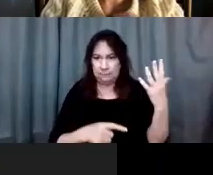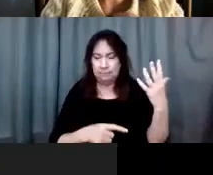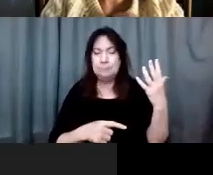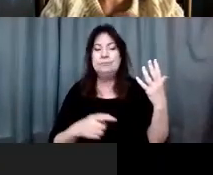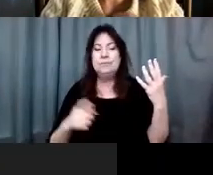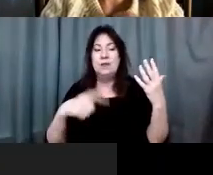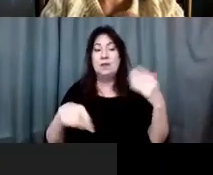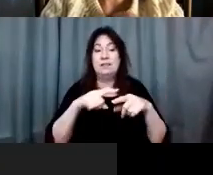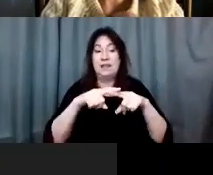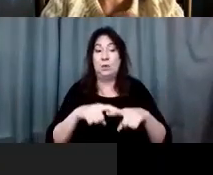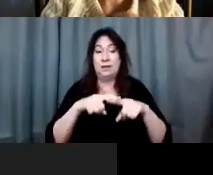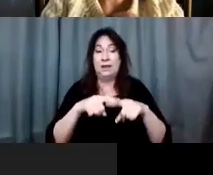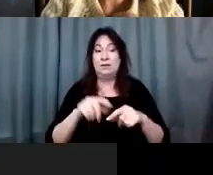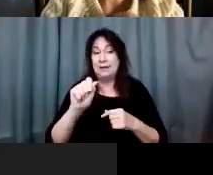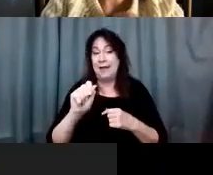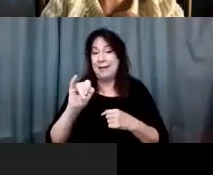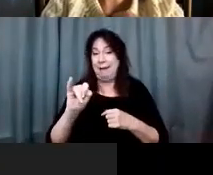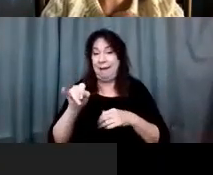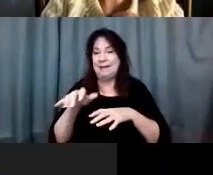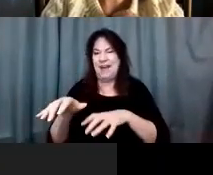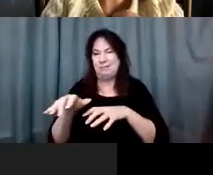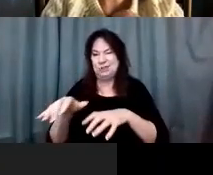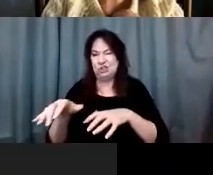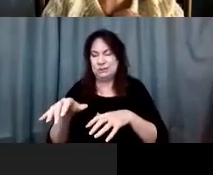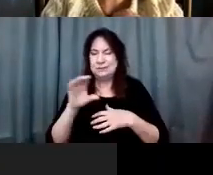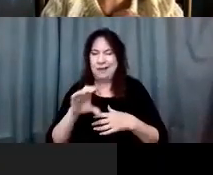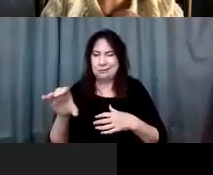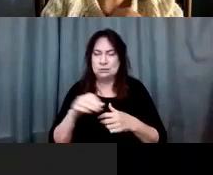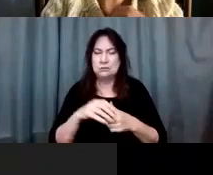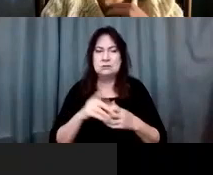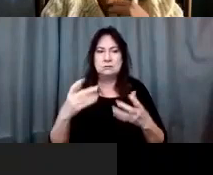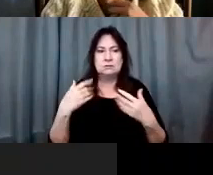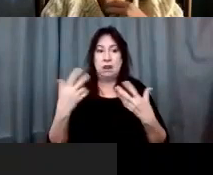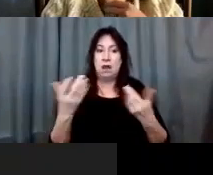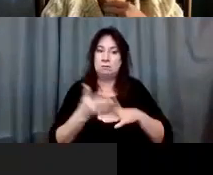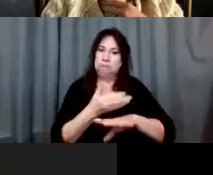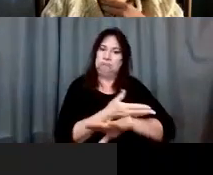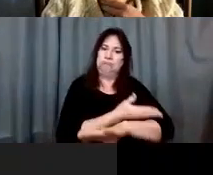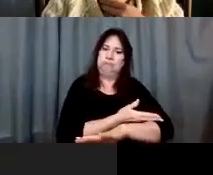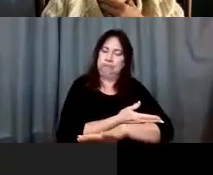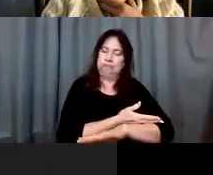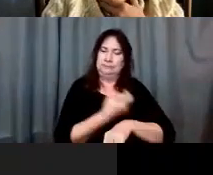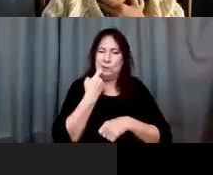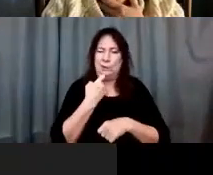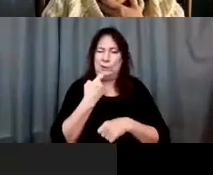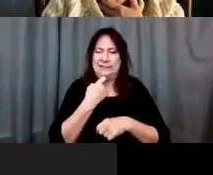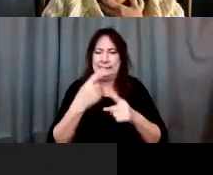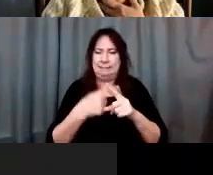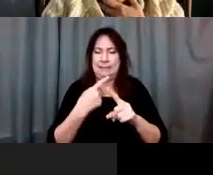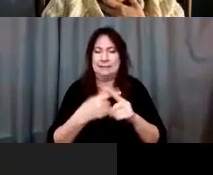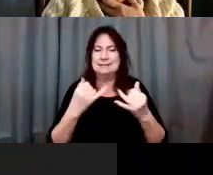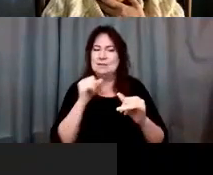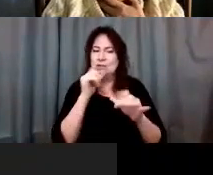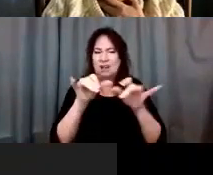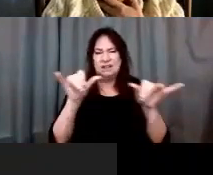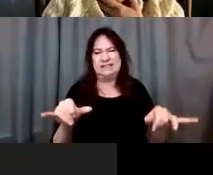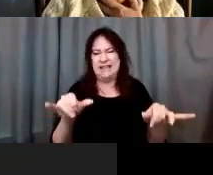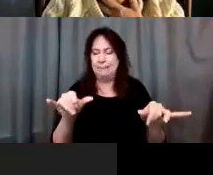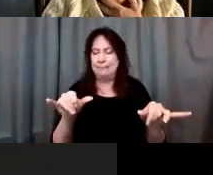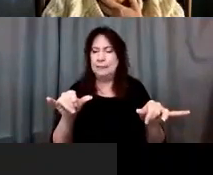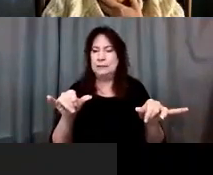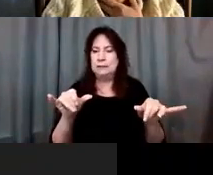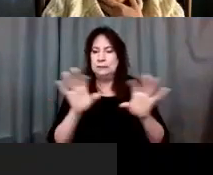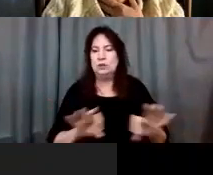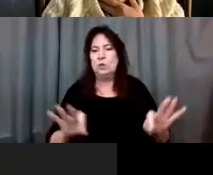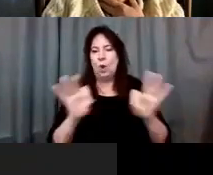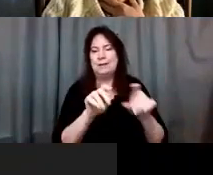on AI captions, which have made a lot of progress in recent months, but are still not the same quality, certainly not as